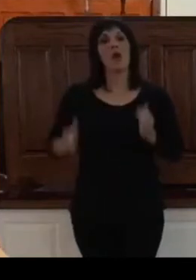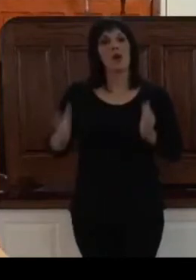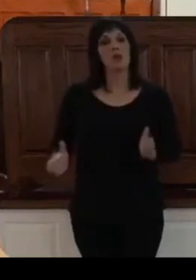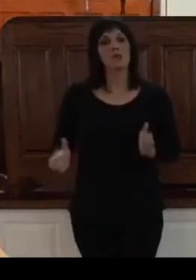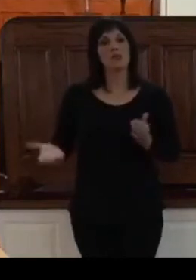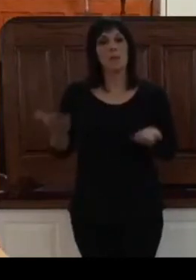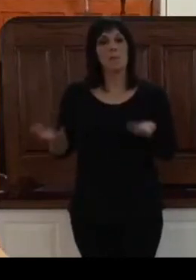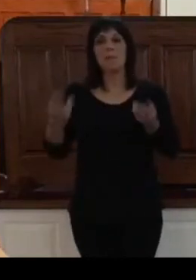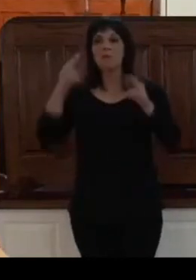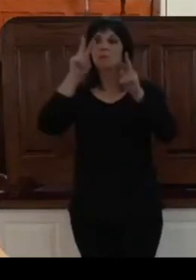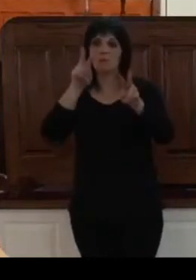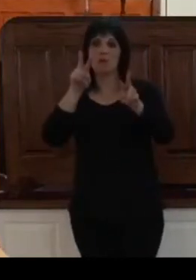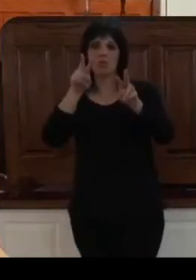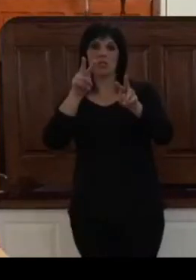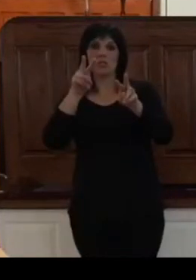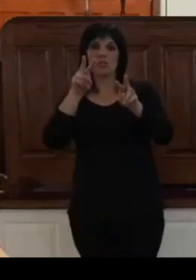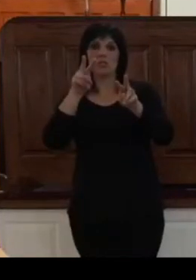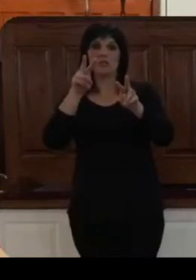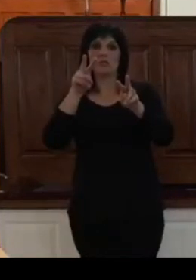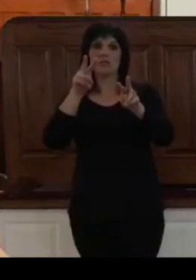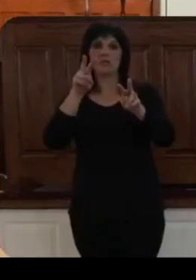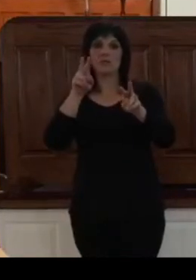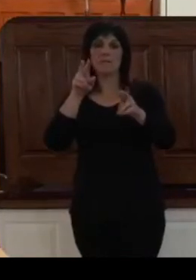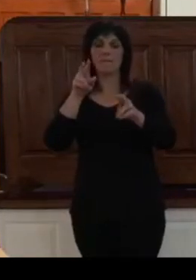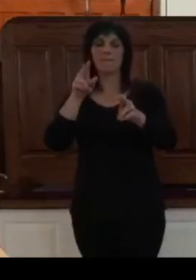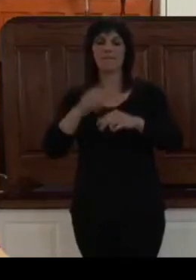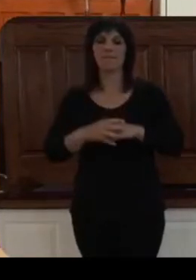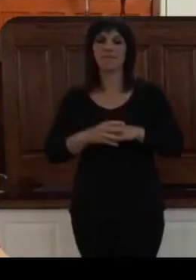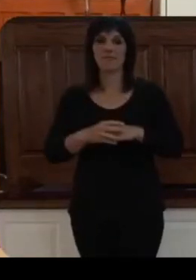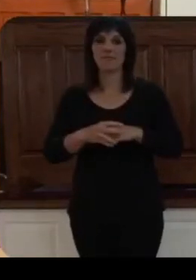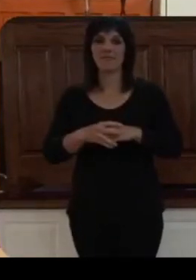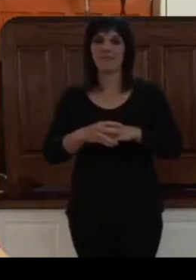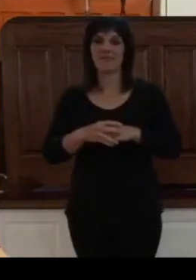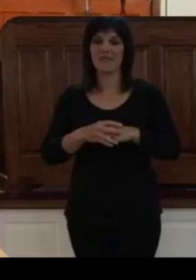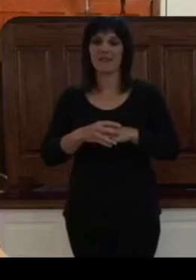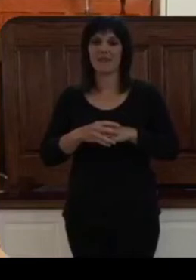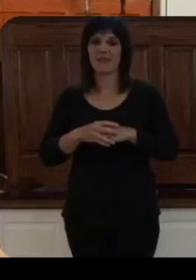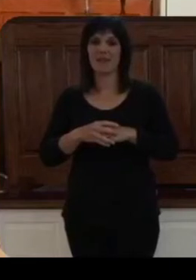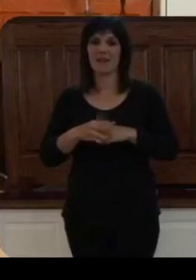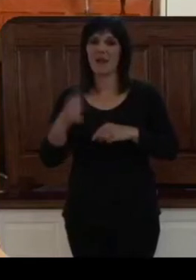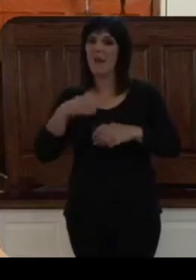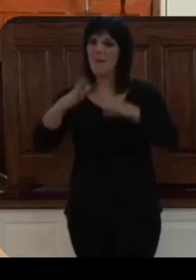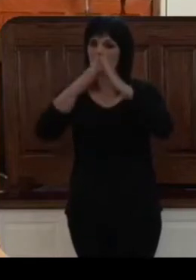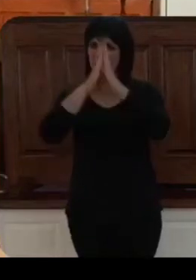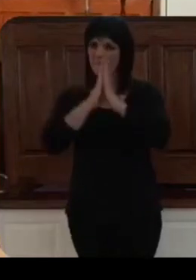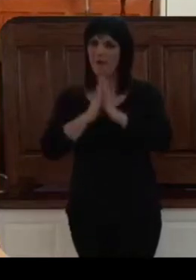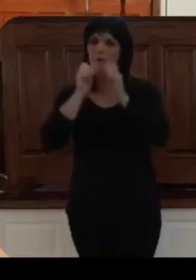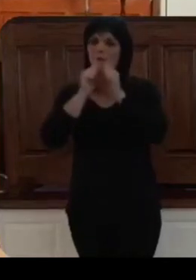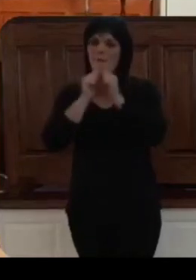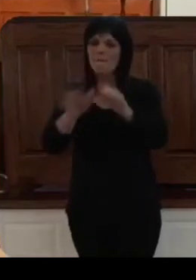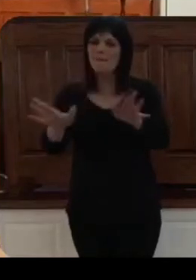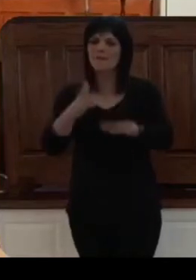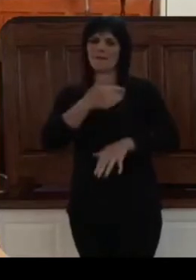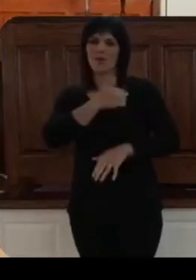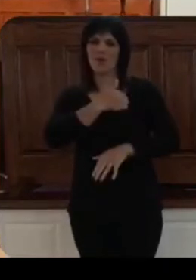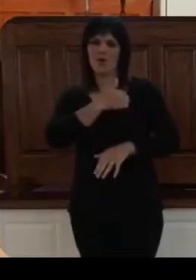watching. Somebody told them to check us out, and they did. So I just pray that you'll bless their hearts this morning, that they'll get